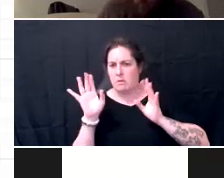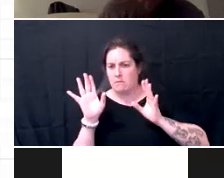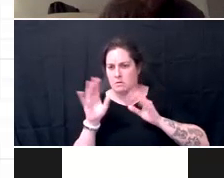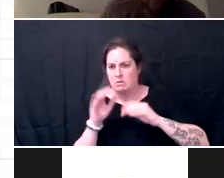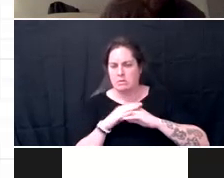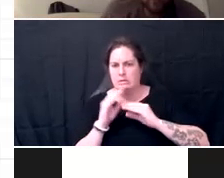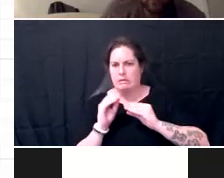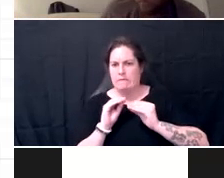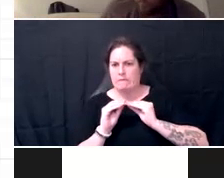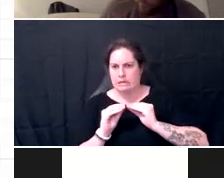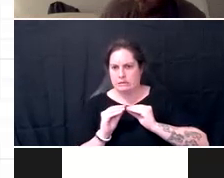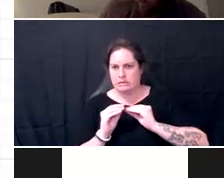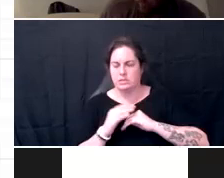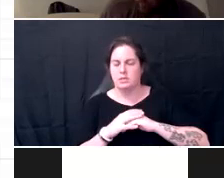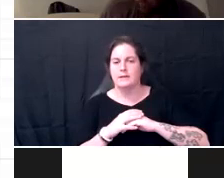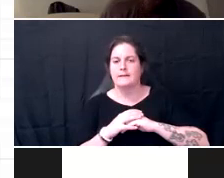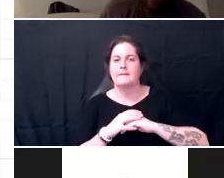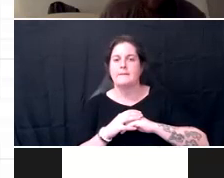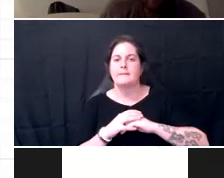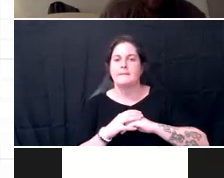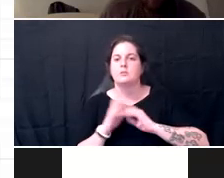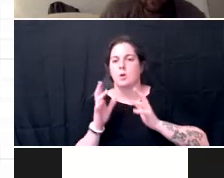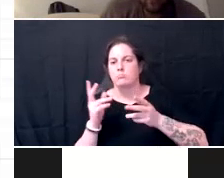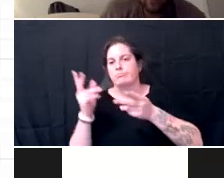And that equals, so then you multiply that out.